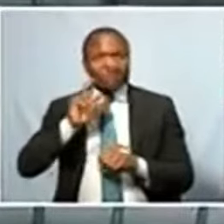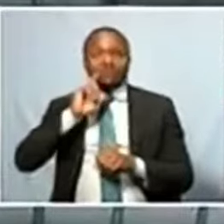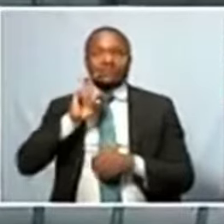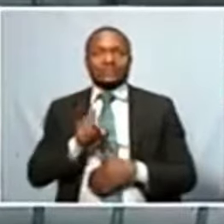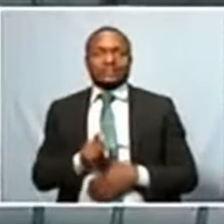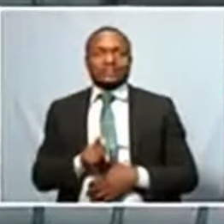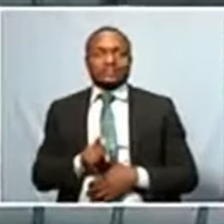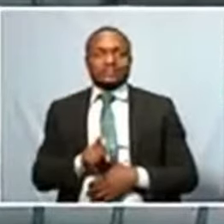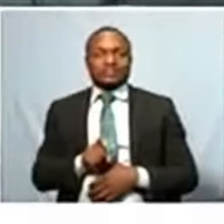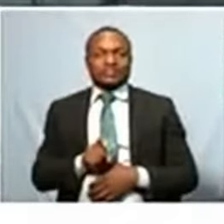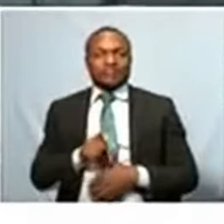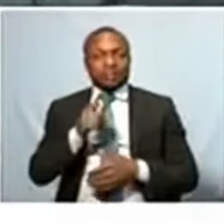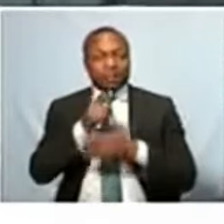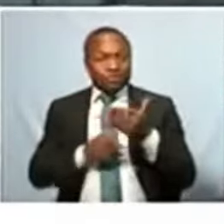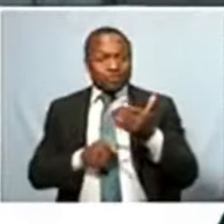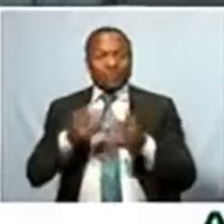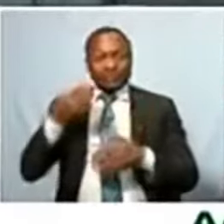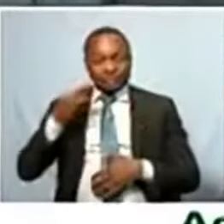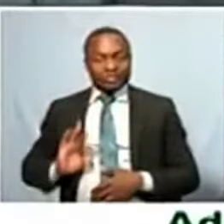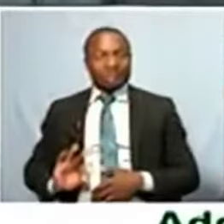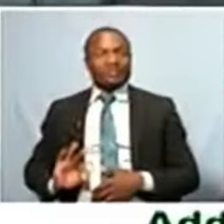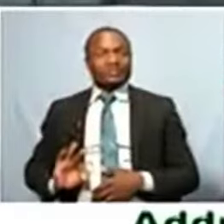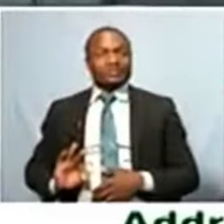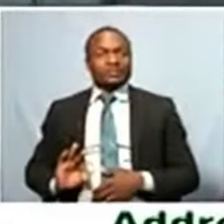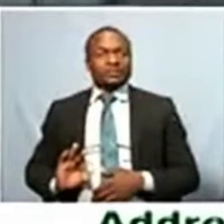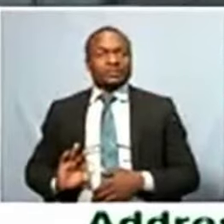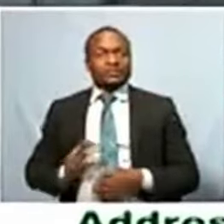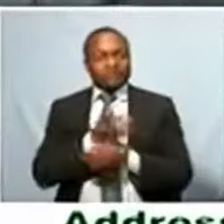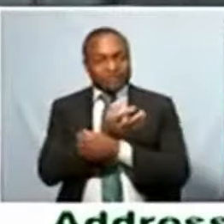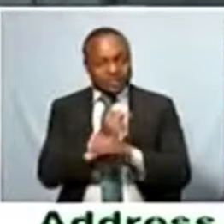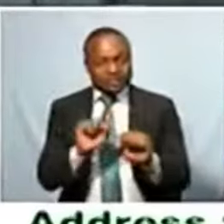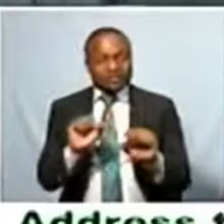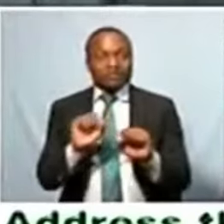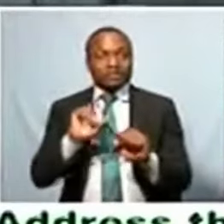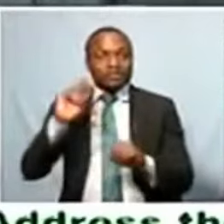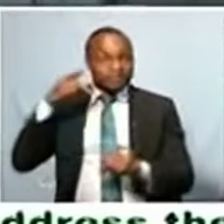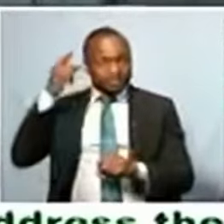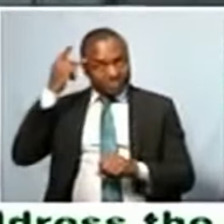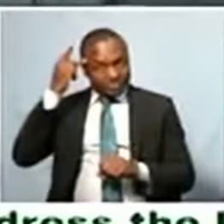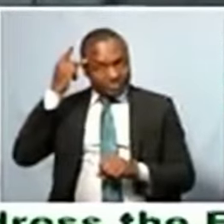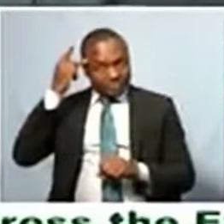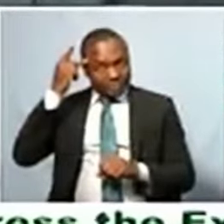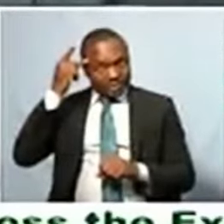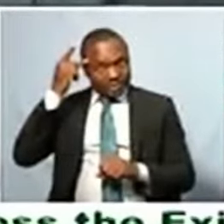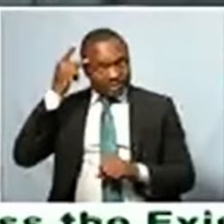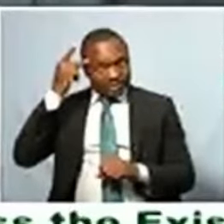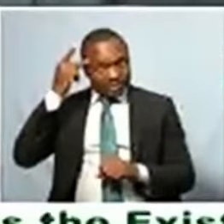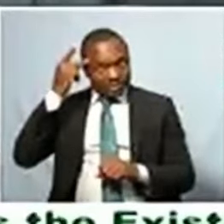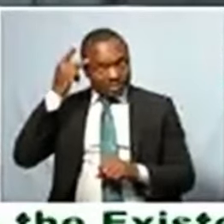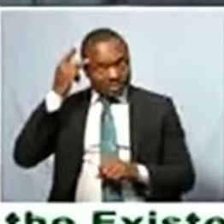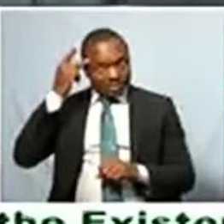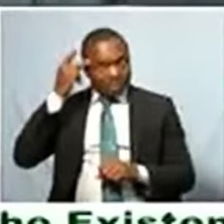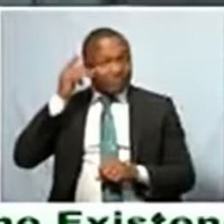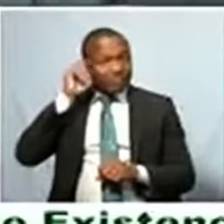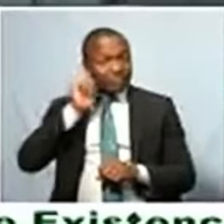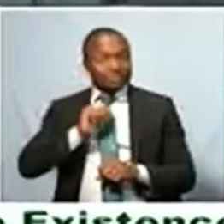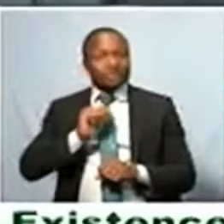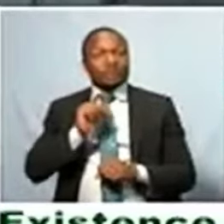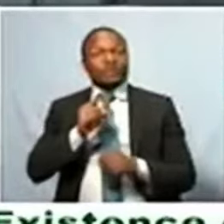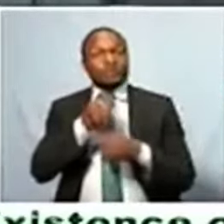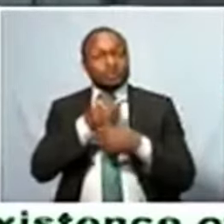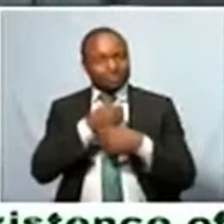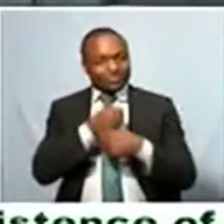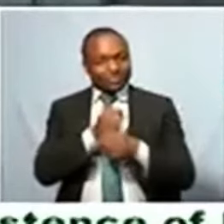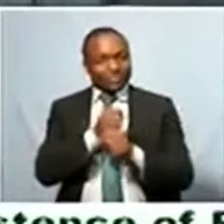should. What are the benefits of addressing political intolerance, Madam Speaker? You